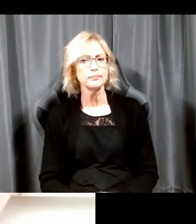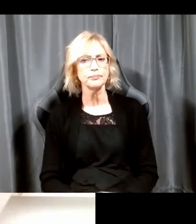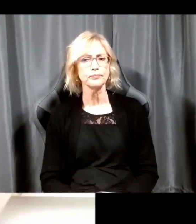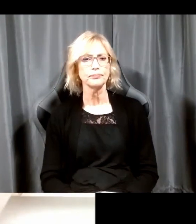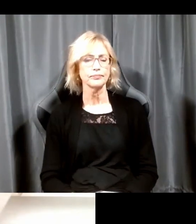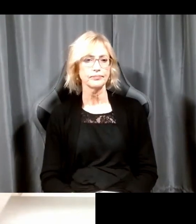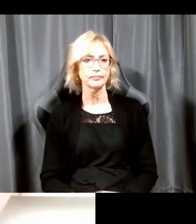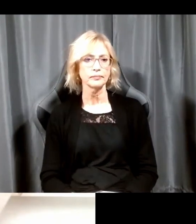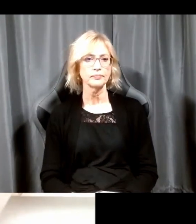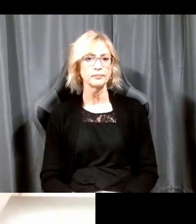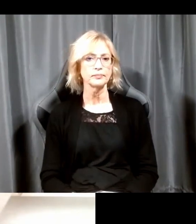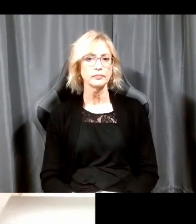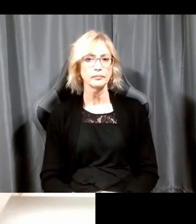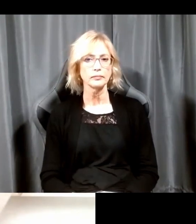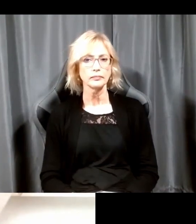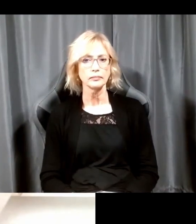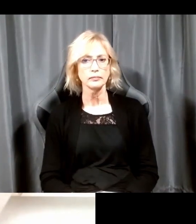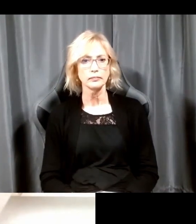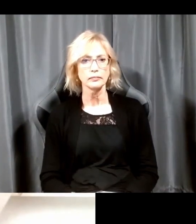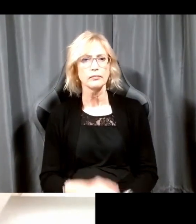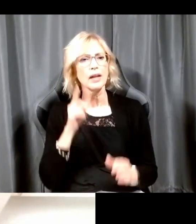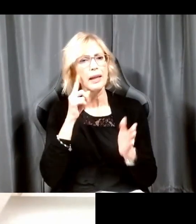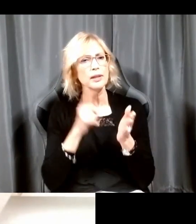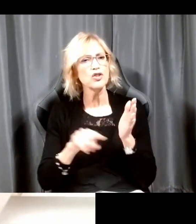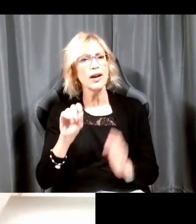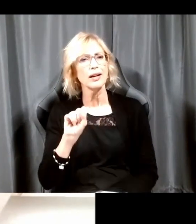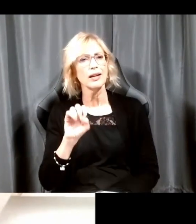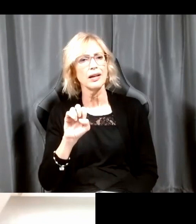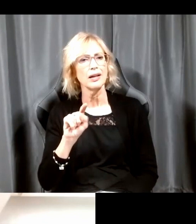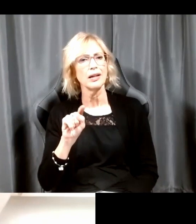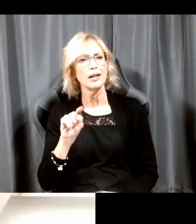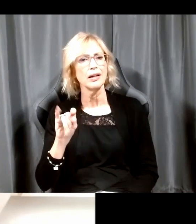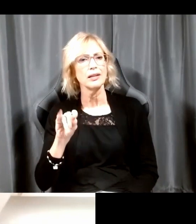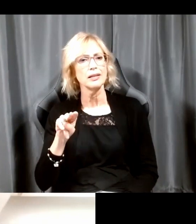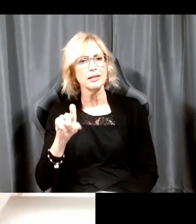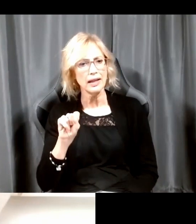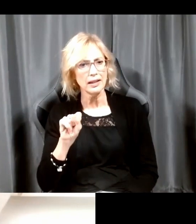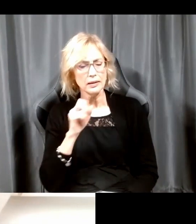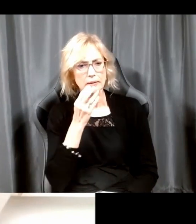Let me check the settings. Sometimes,